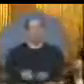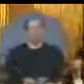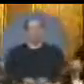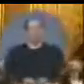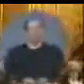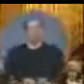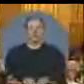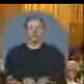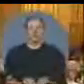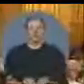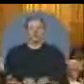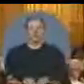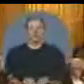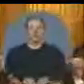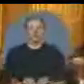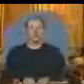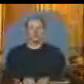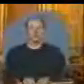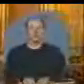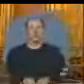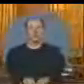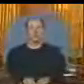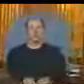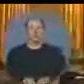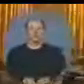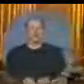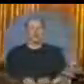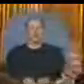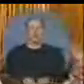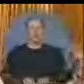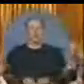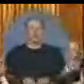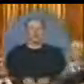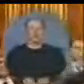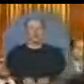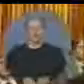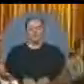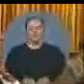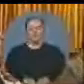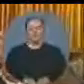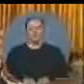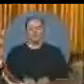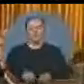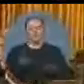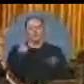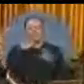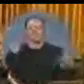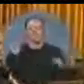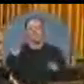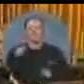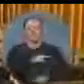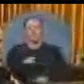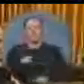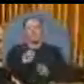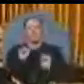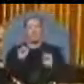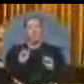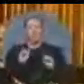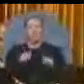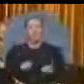Etobicoke Lakeshore. Mr. Speaker, they've been in office for 2.5 years. This is...